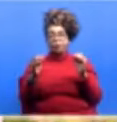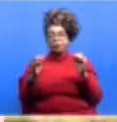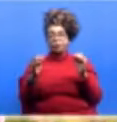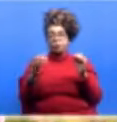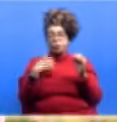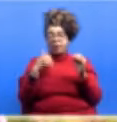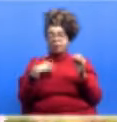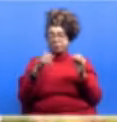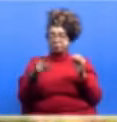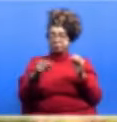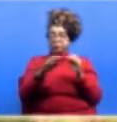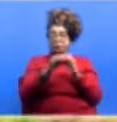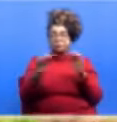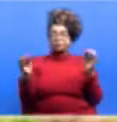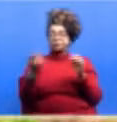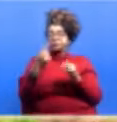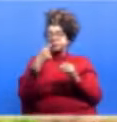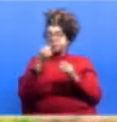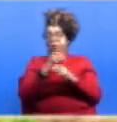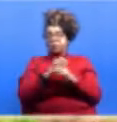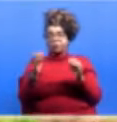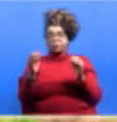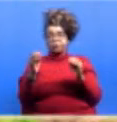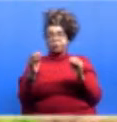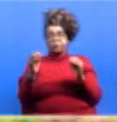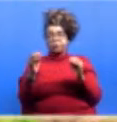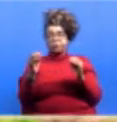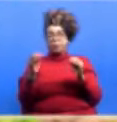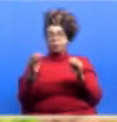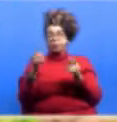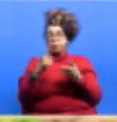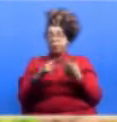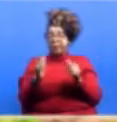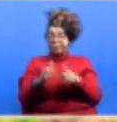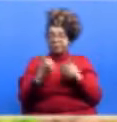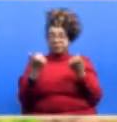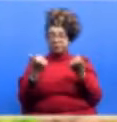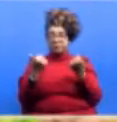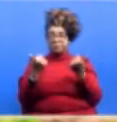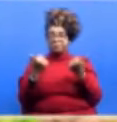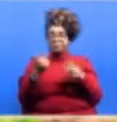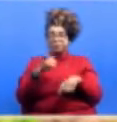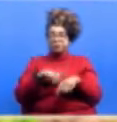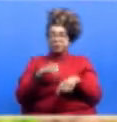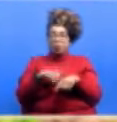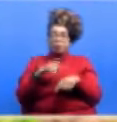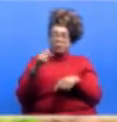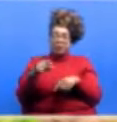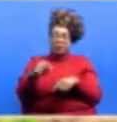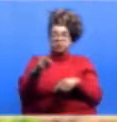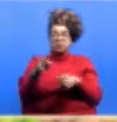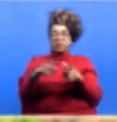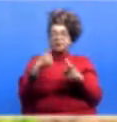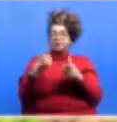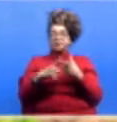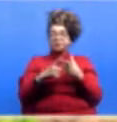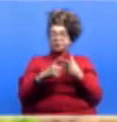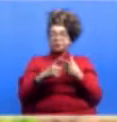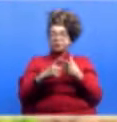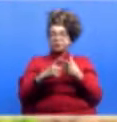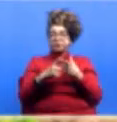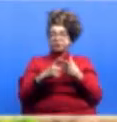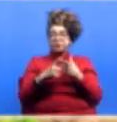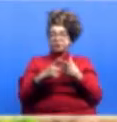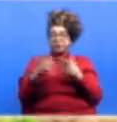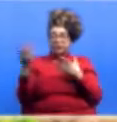hatuna, madawa pia hakuna. Wadudu ambao wametokezea wakati tunapanda ndio wakati ambao muda ambao wamekuja.